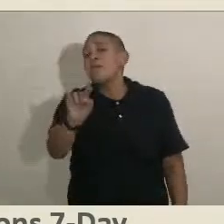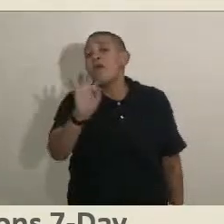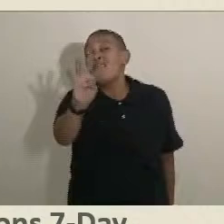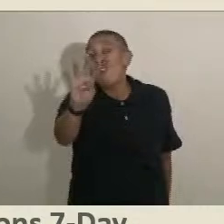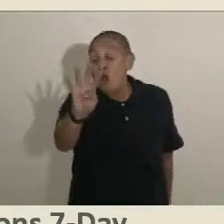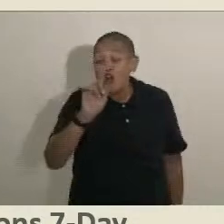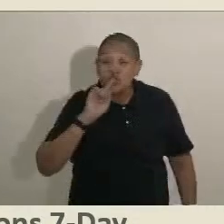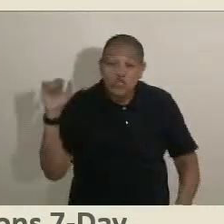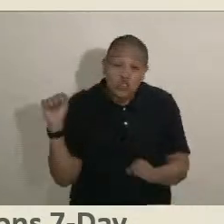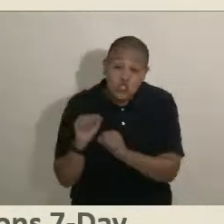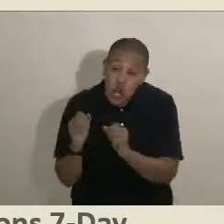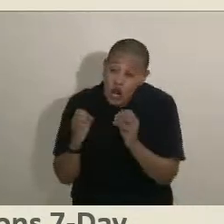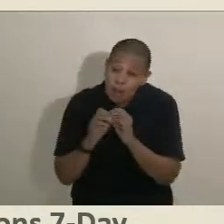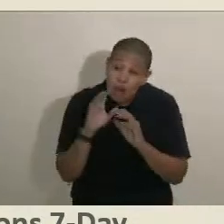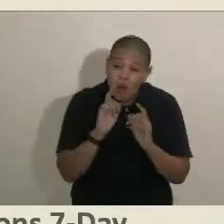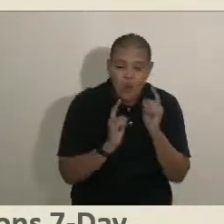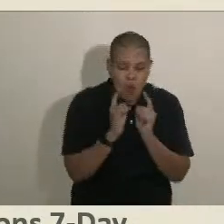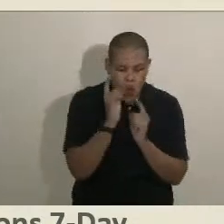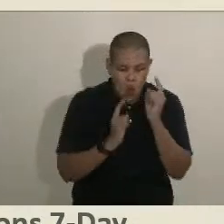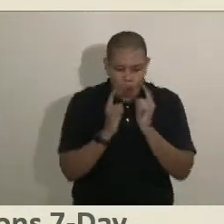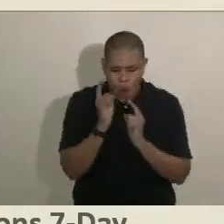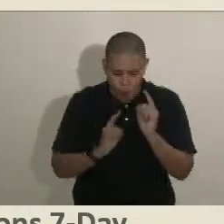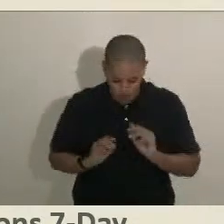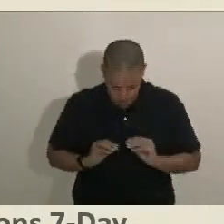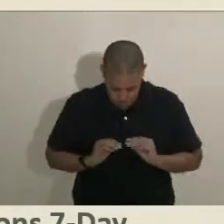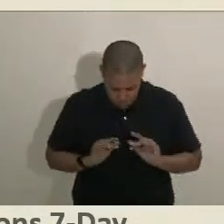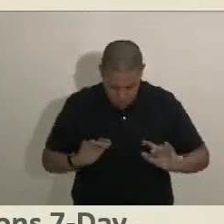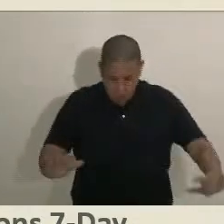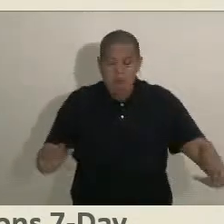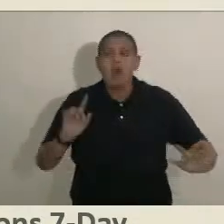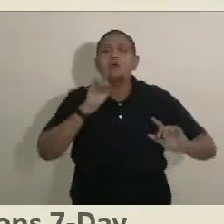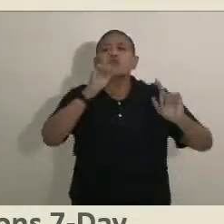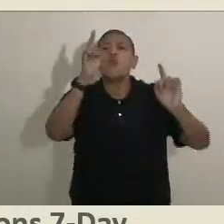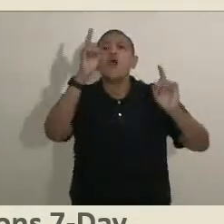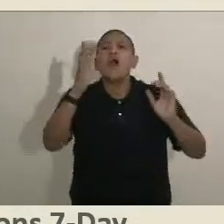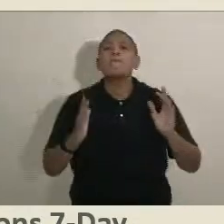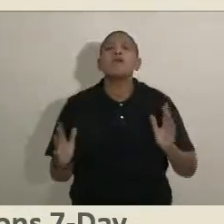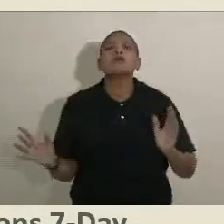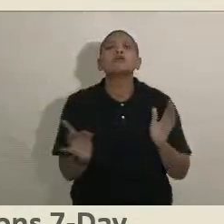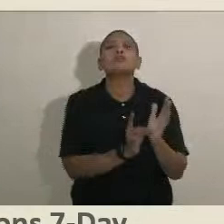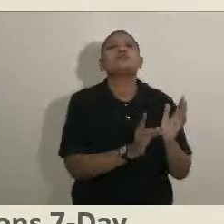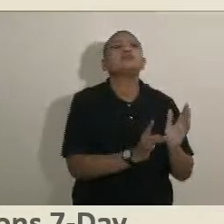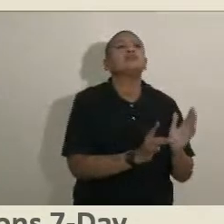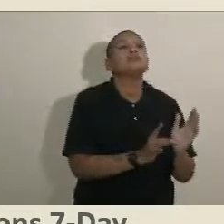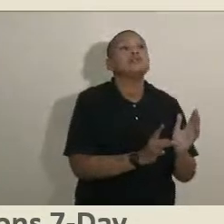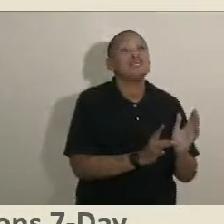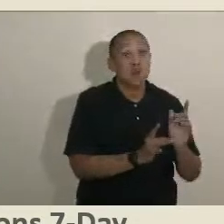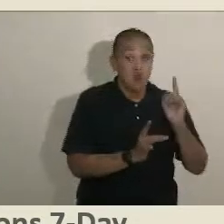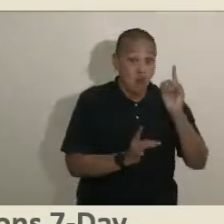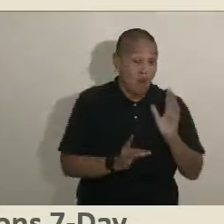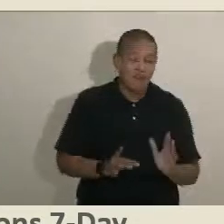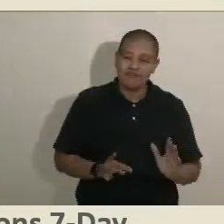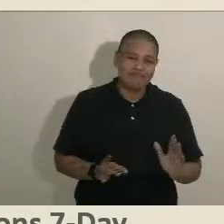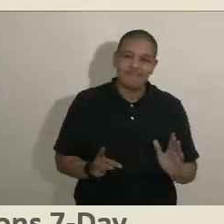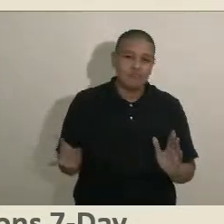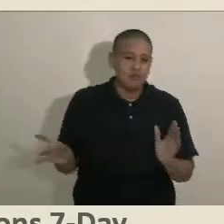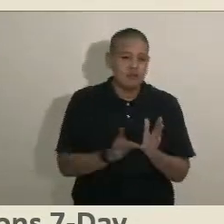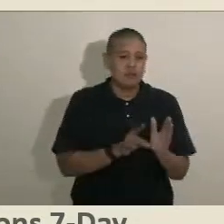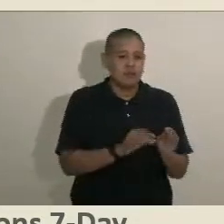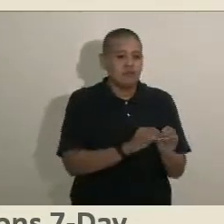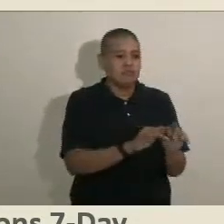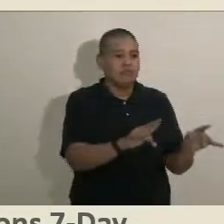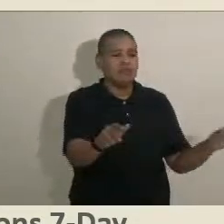certainly it's a more than one-to-one transmission. It's one person transmitting to more than one person. So